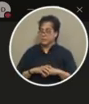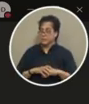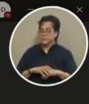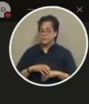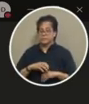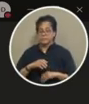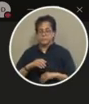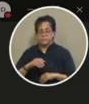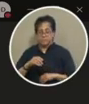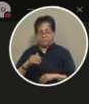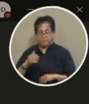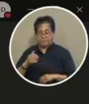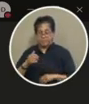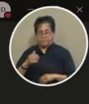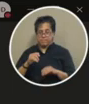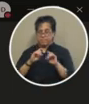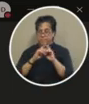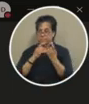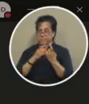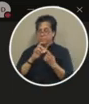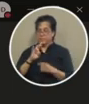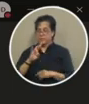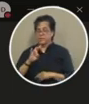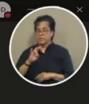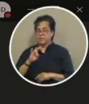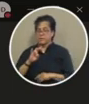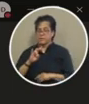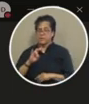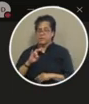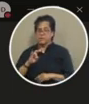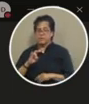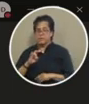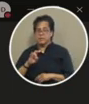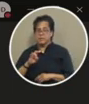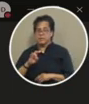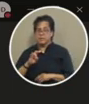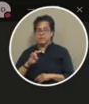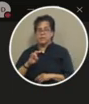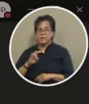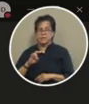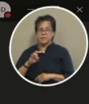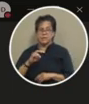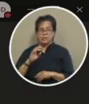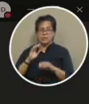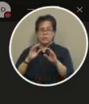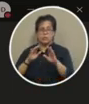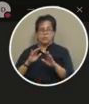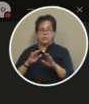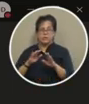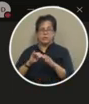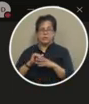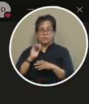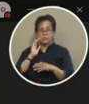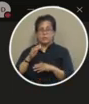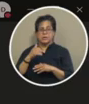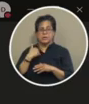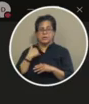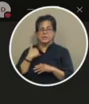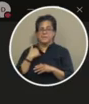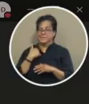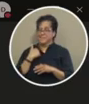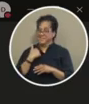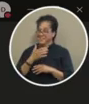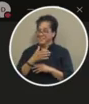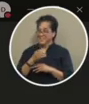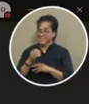Thank you, ma'am. You don't mind, if you don't mind, Peter, if I can answer on that one. Great, that would help out, but also we can come back with